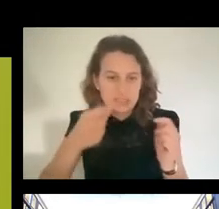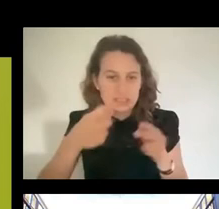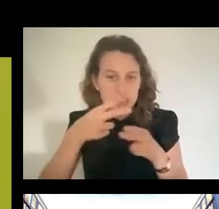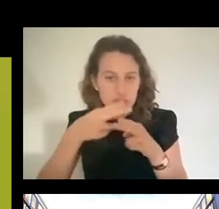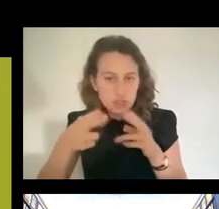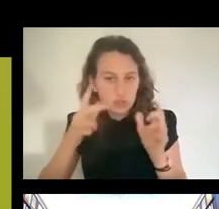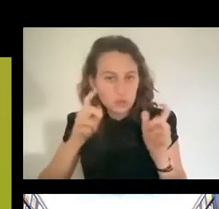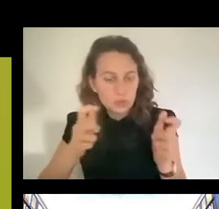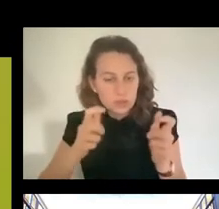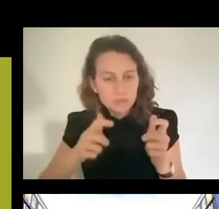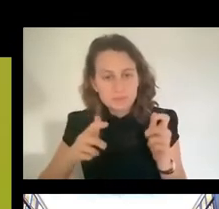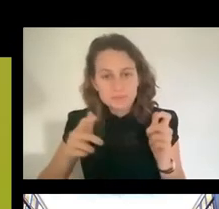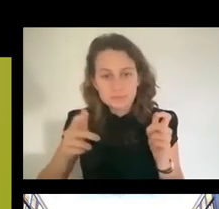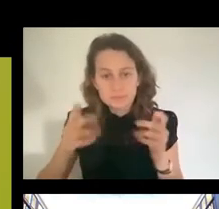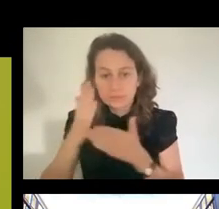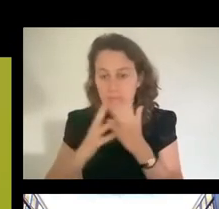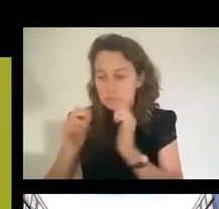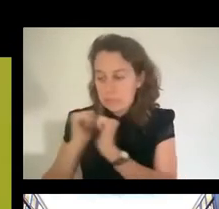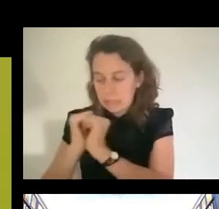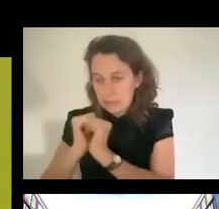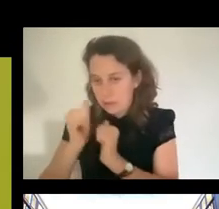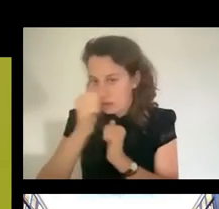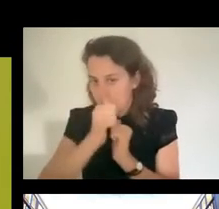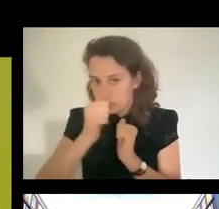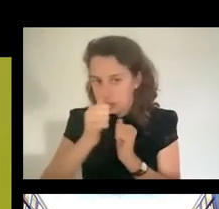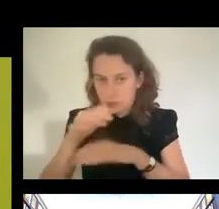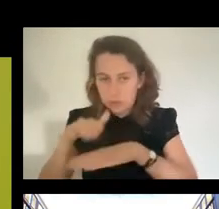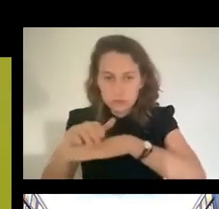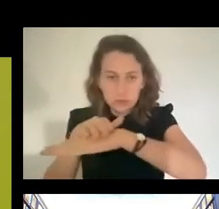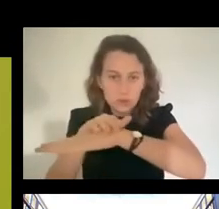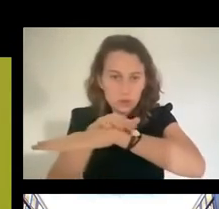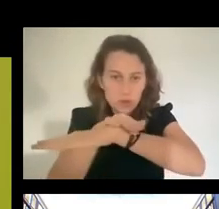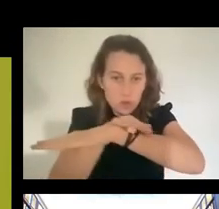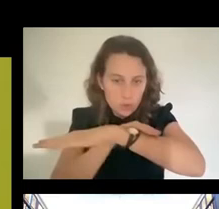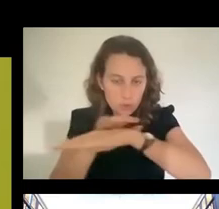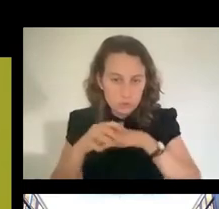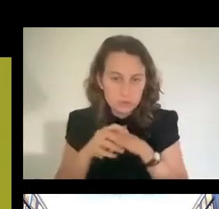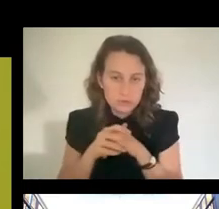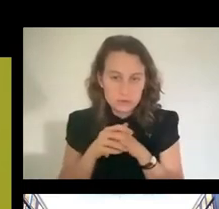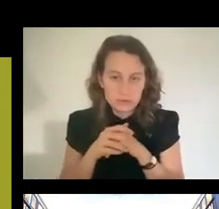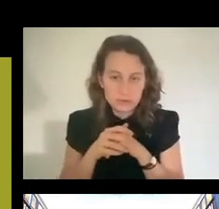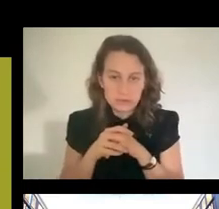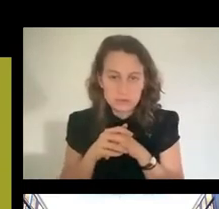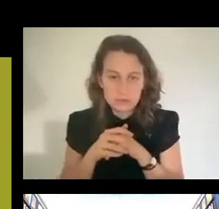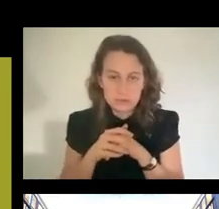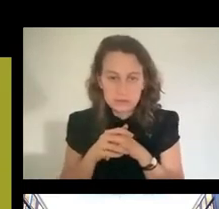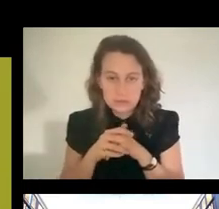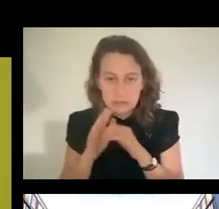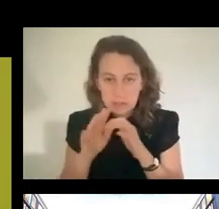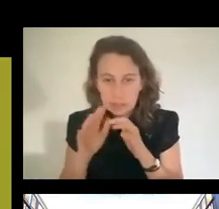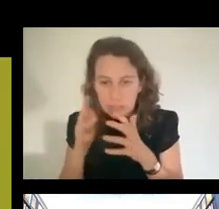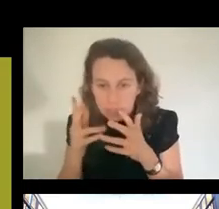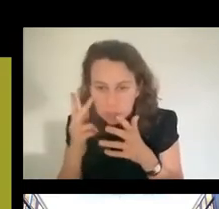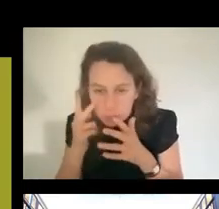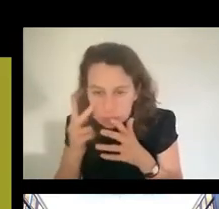the collaborative animations we've done, it moves so slow that you can barely see sometimes